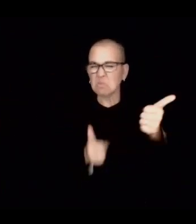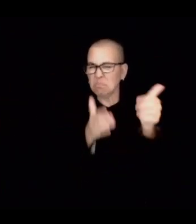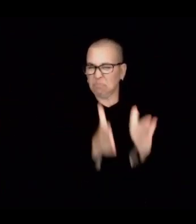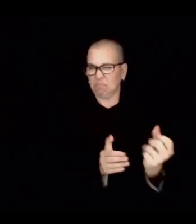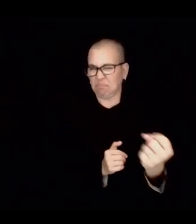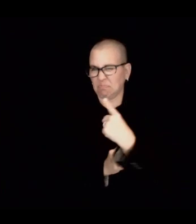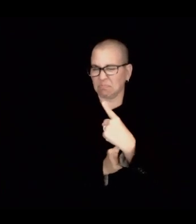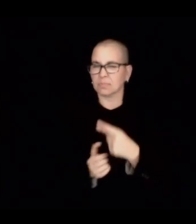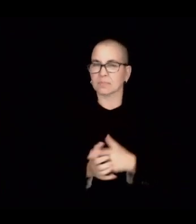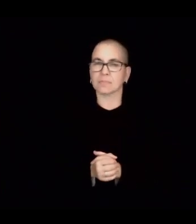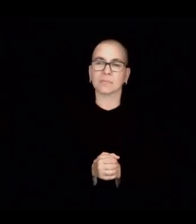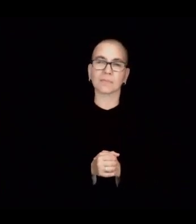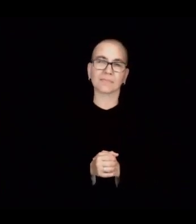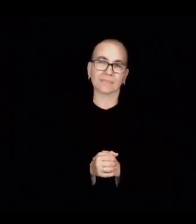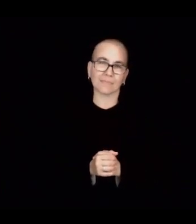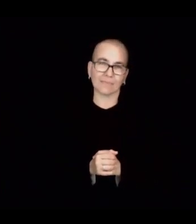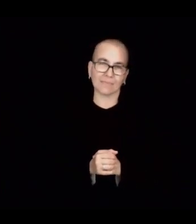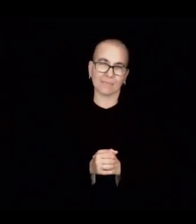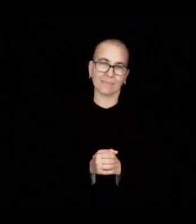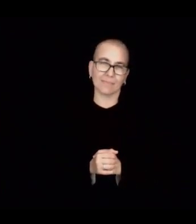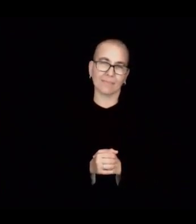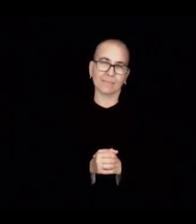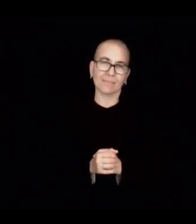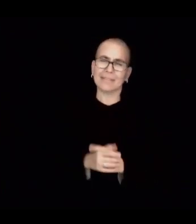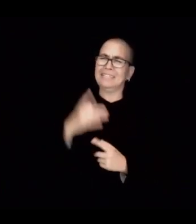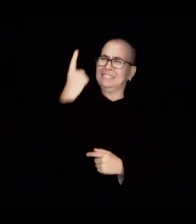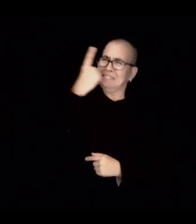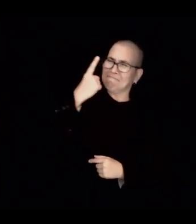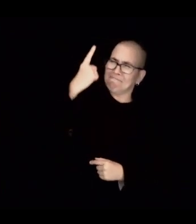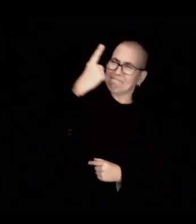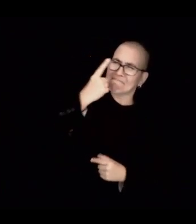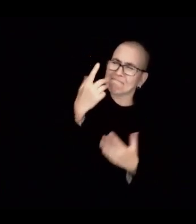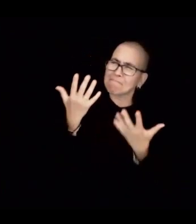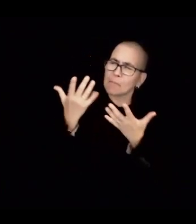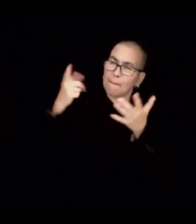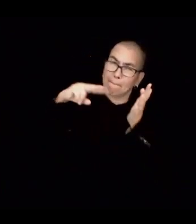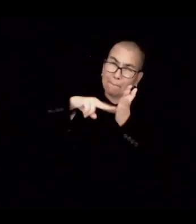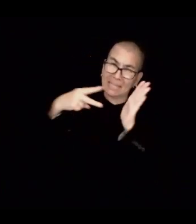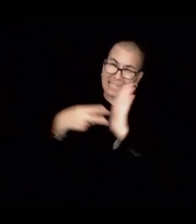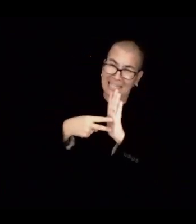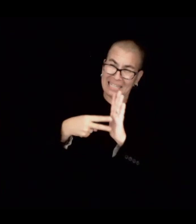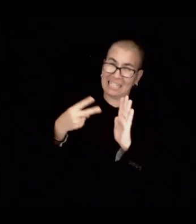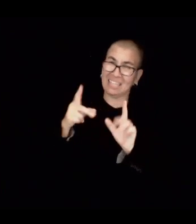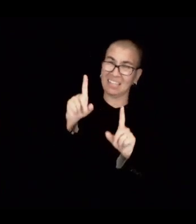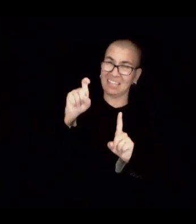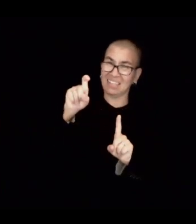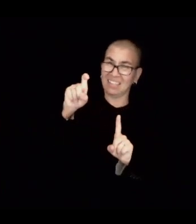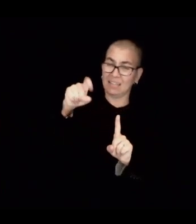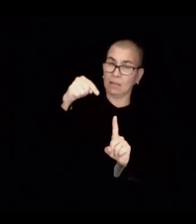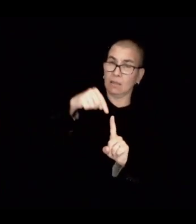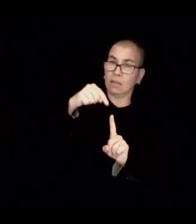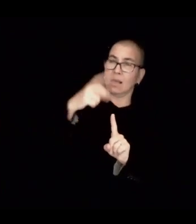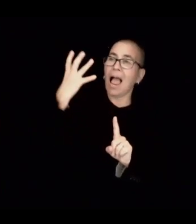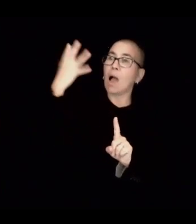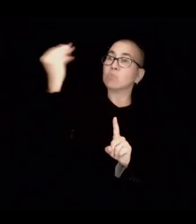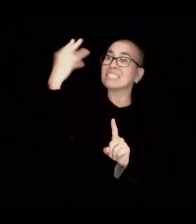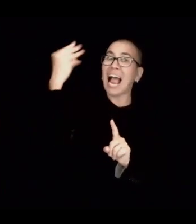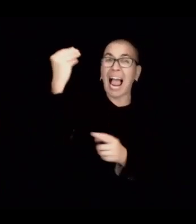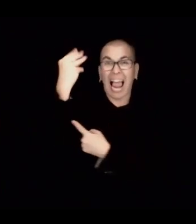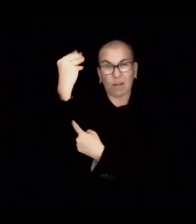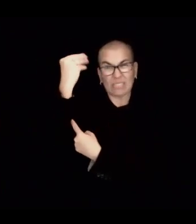says something about outdoor transmission risk. Have we reached a point where we can conclusively say that you're not as